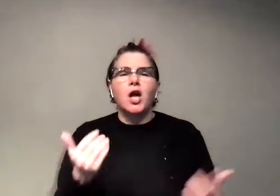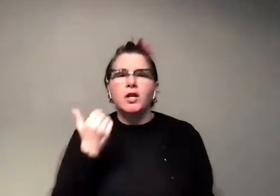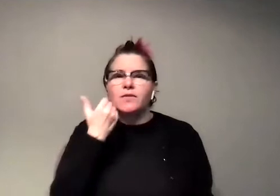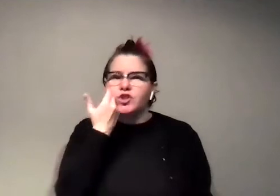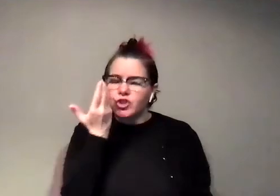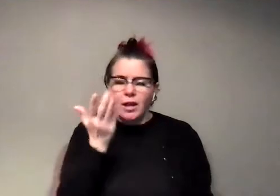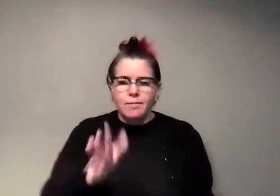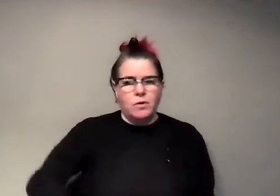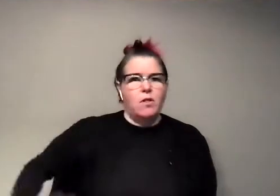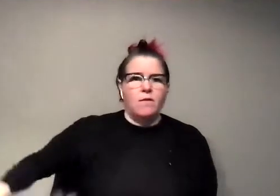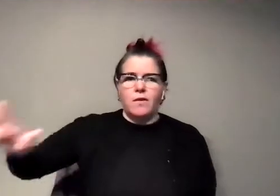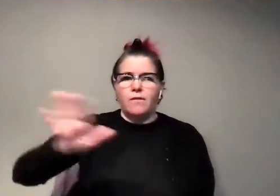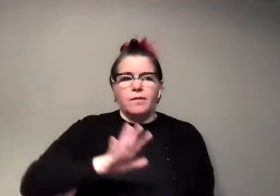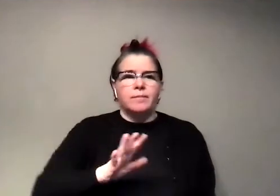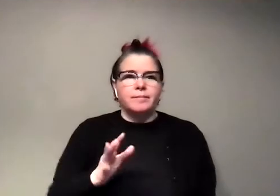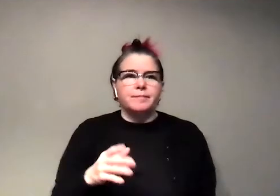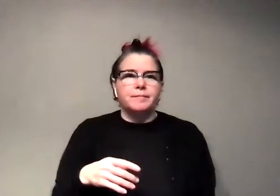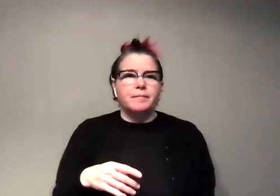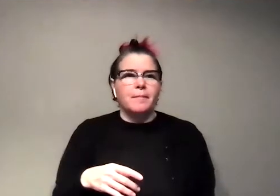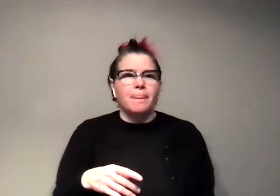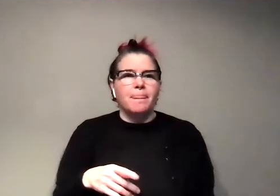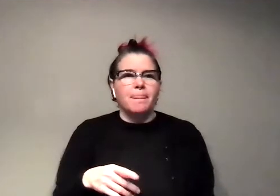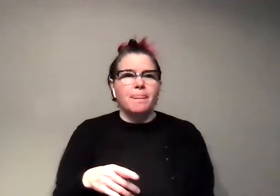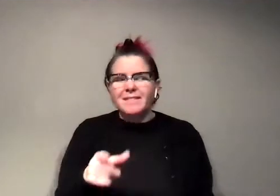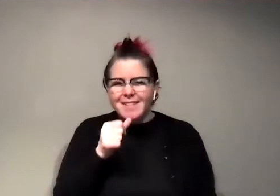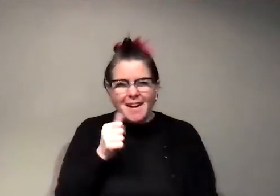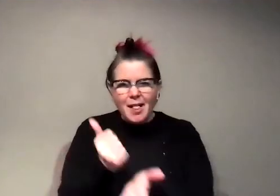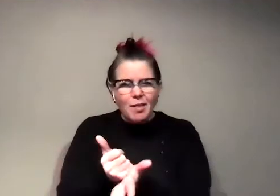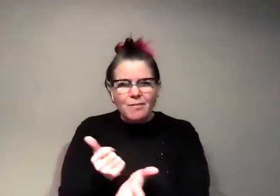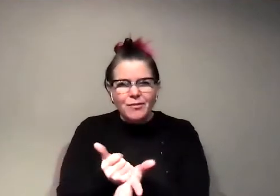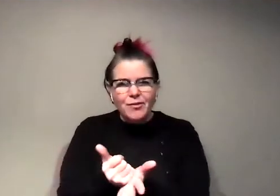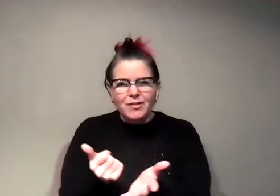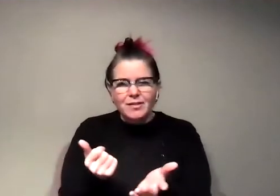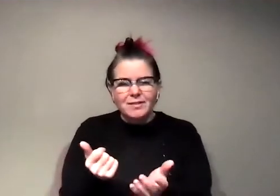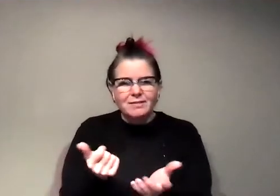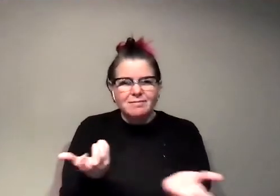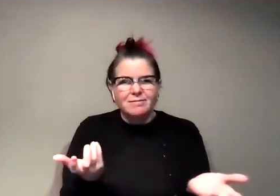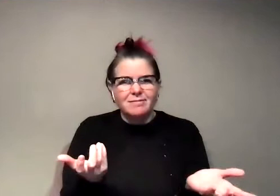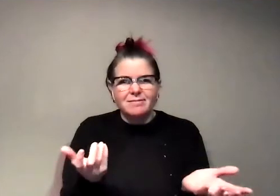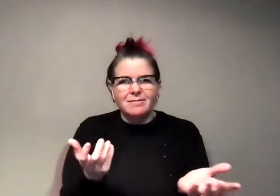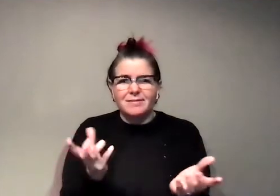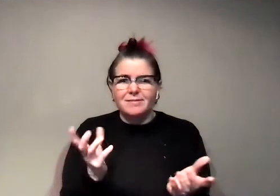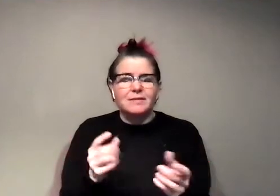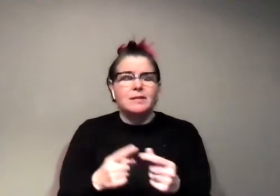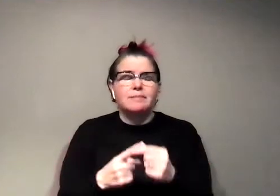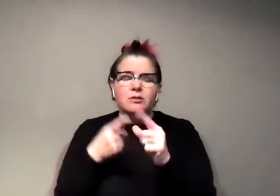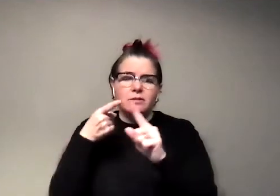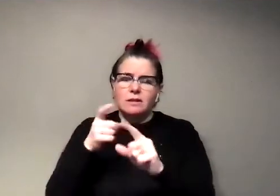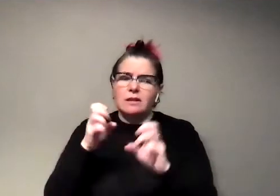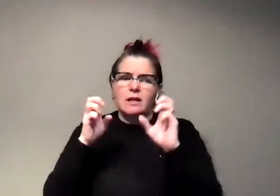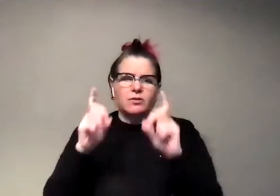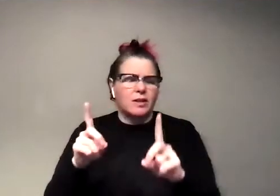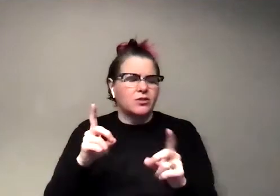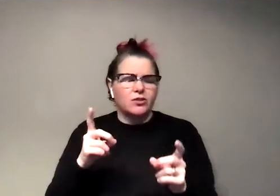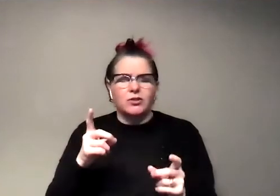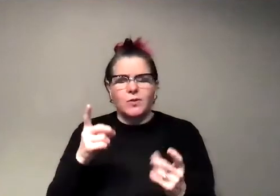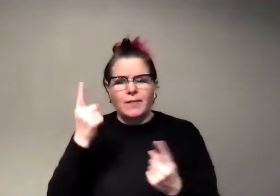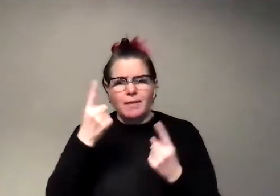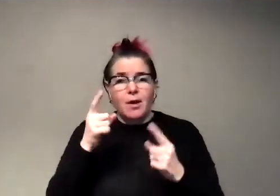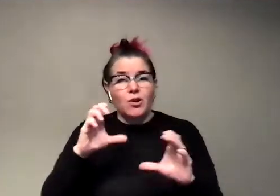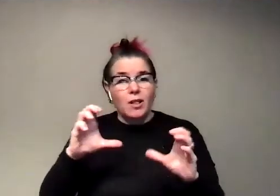place, and it's not super helpful in a lot of, particularly in education. So thinking about that in your classroom